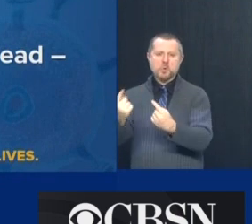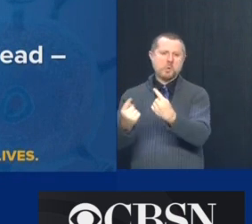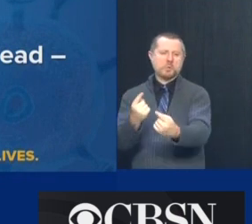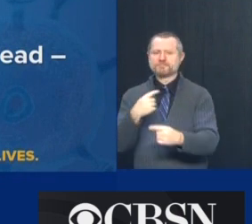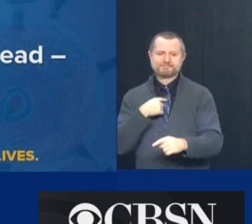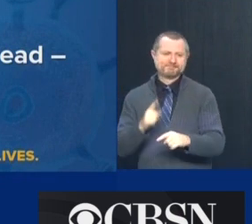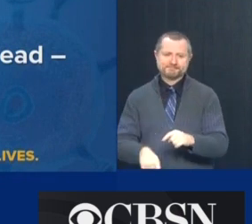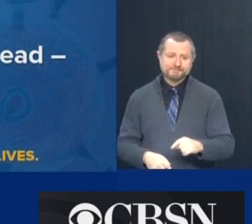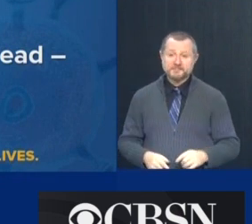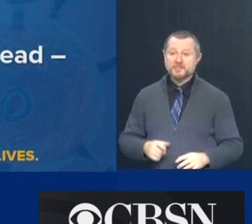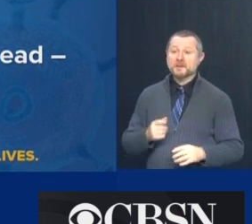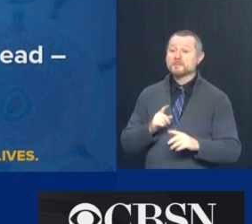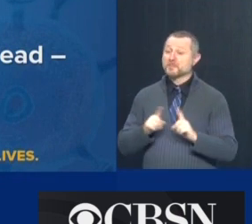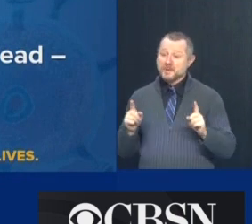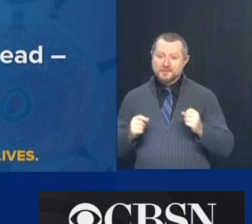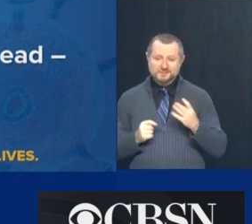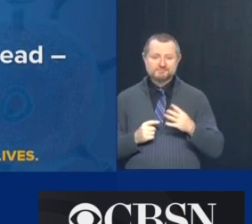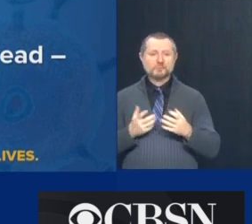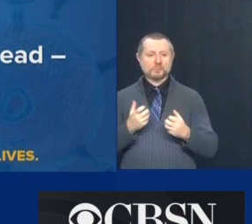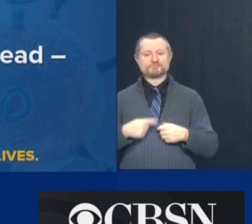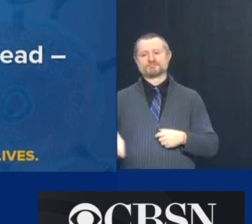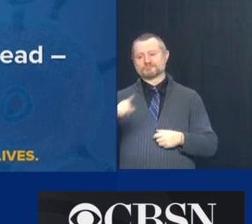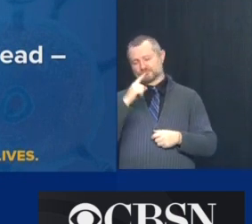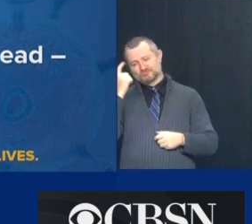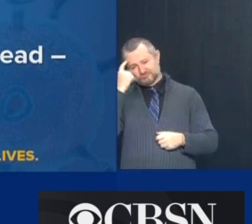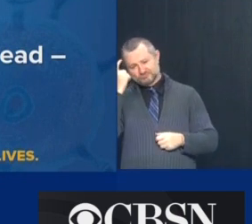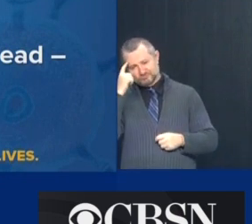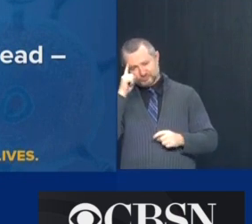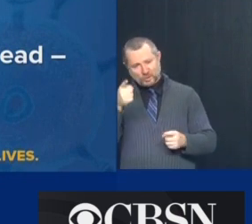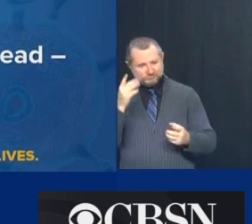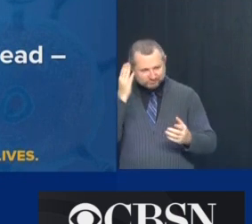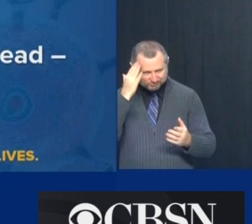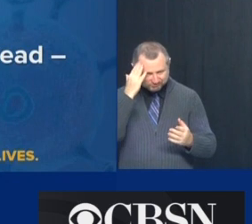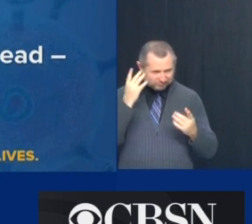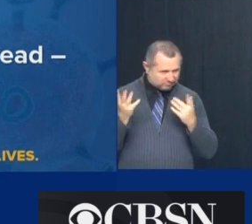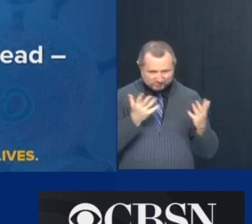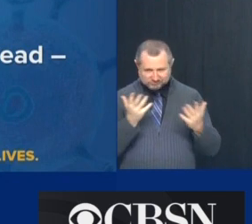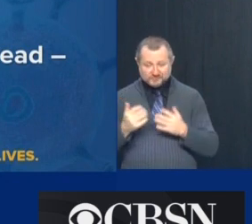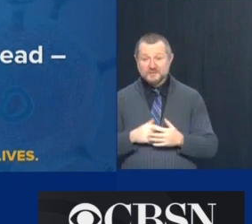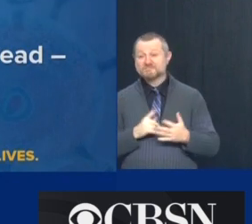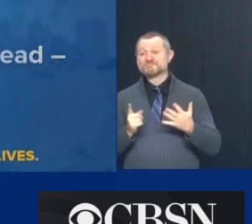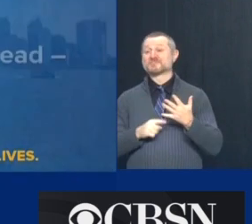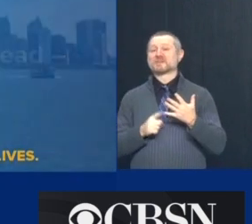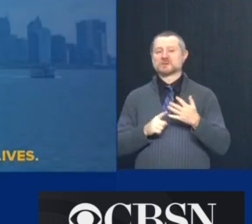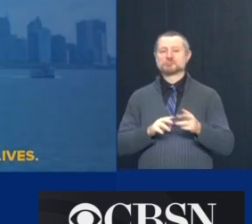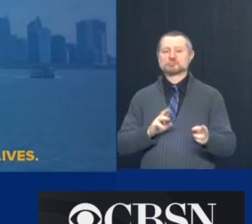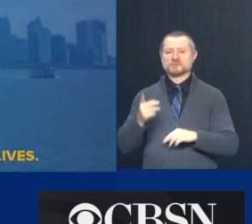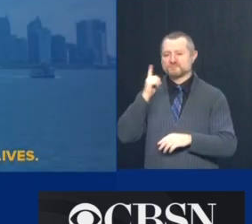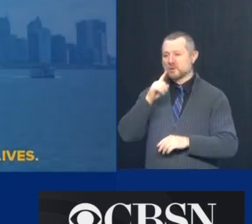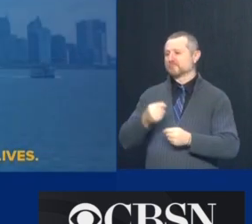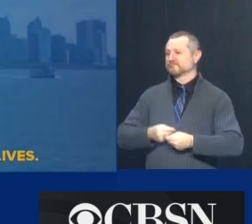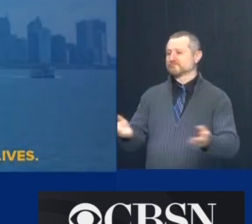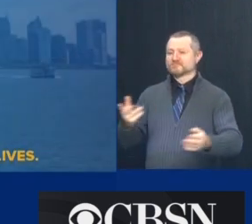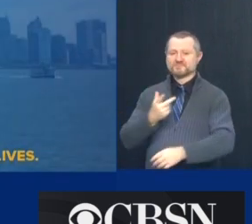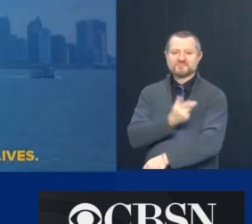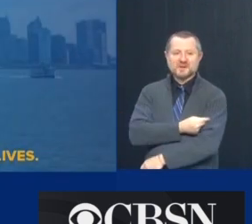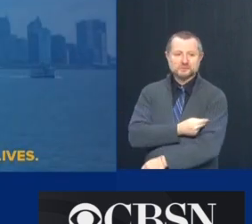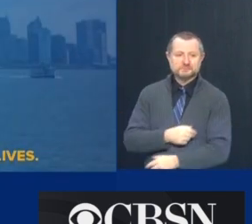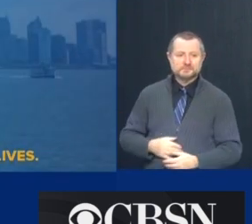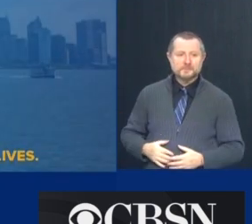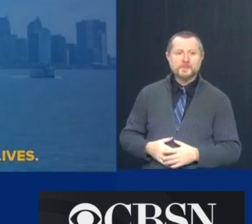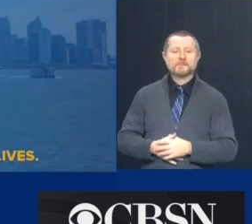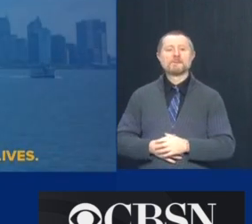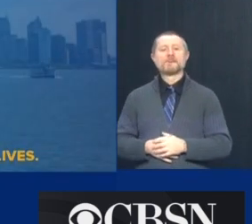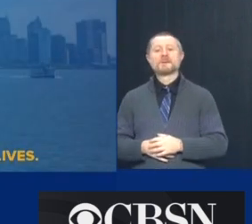But again, it's people being smart, and we're getting ready for vaccine distribution.